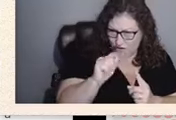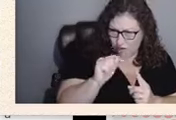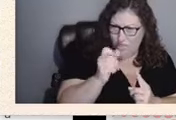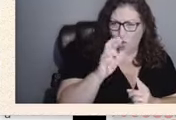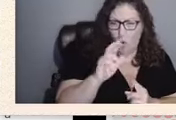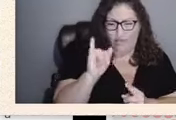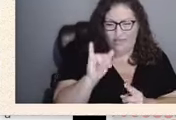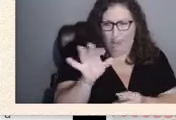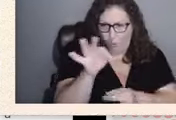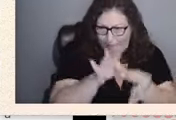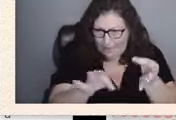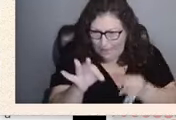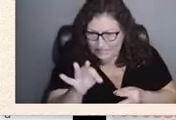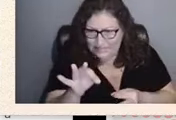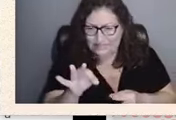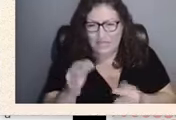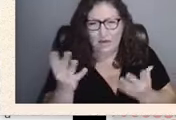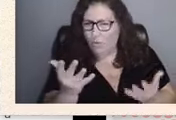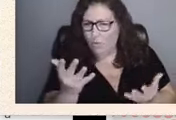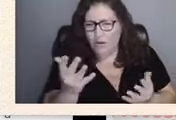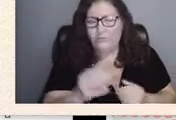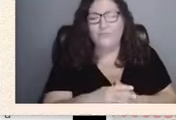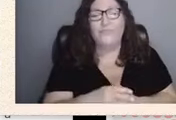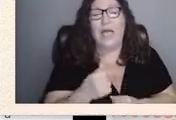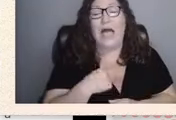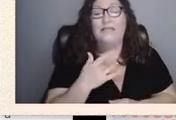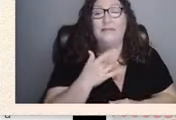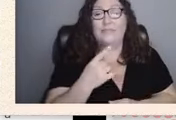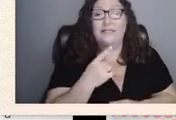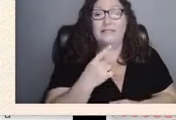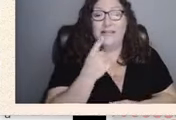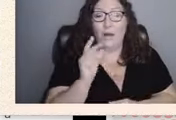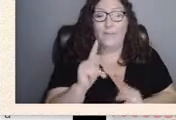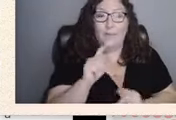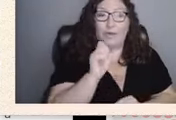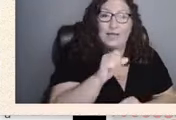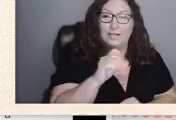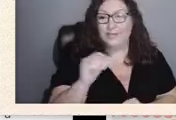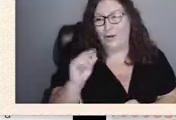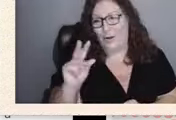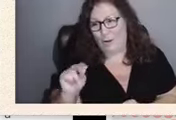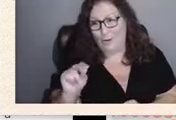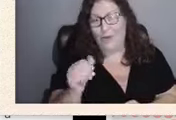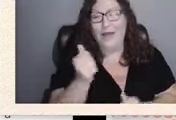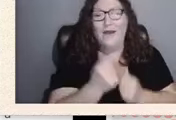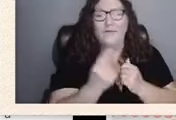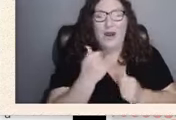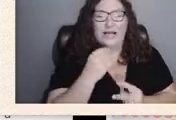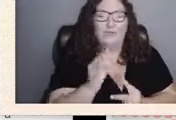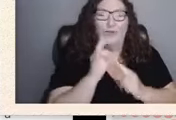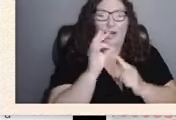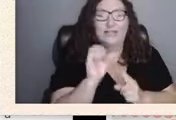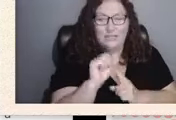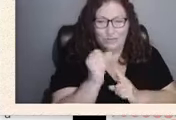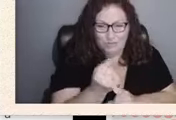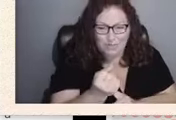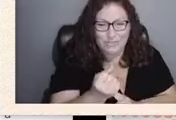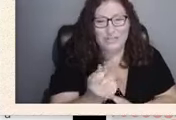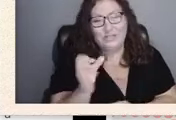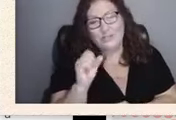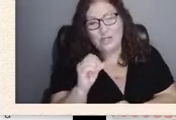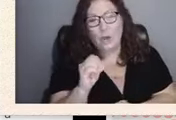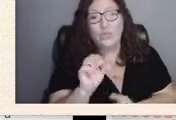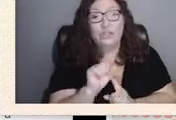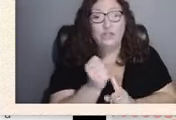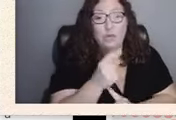needs trust? And I usually tell people yes and no. Everybody has a unique situation. And so the situation